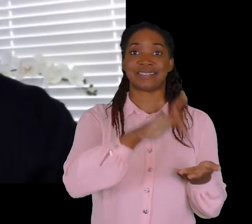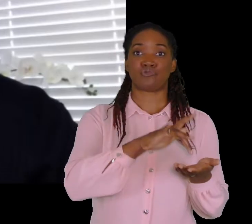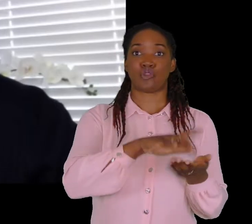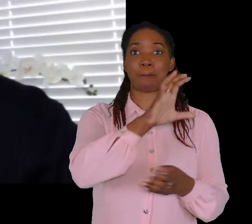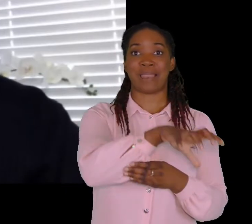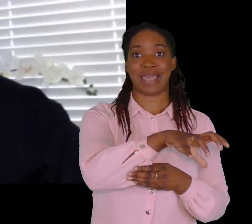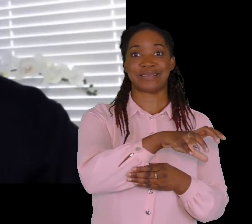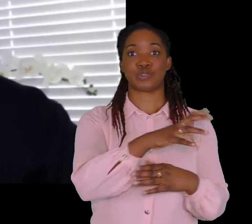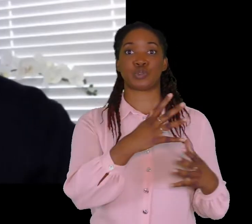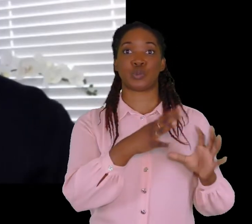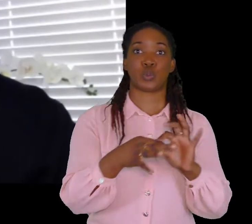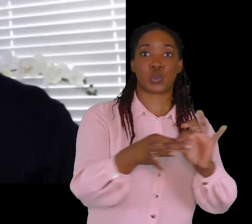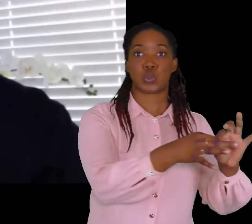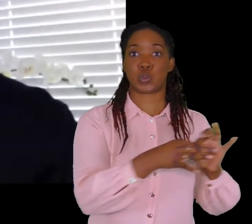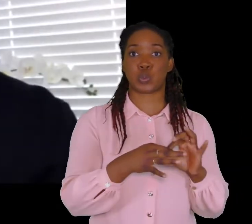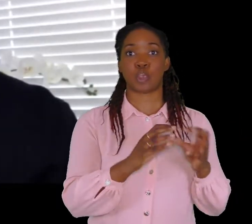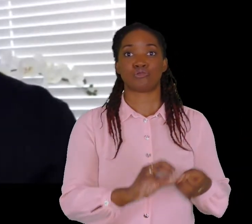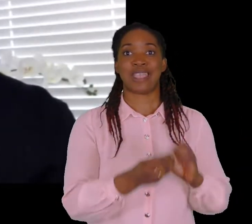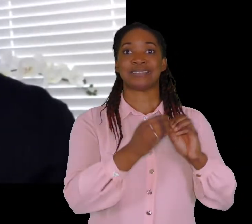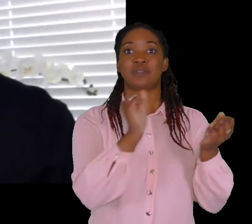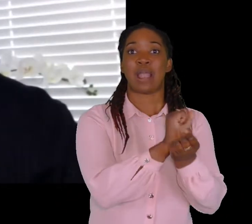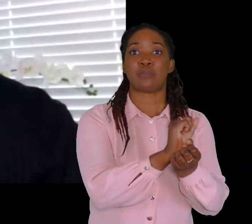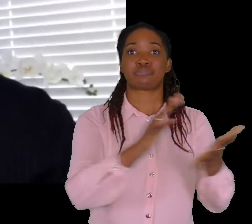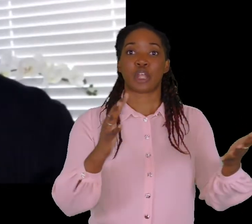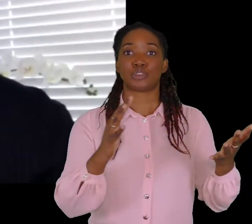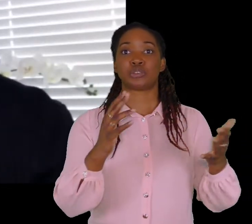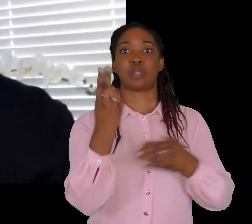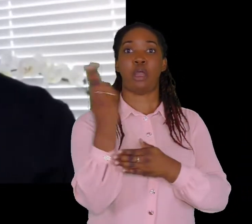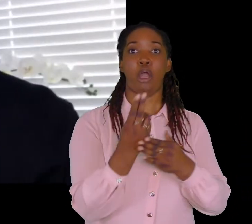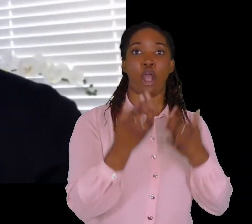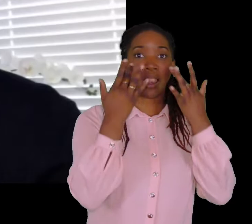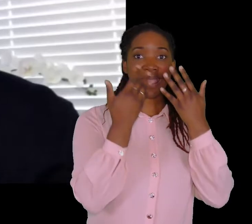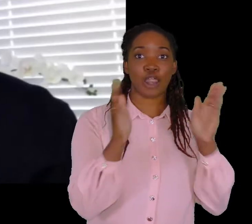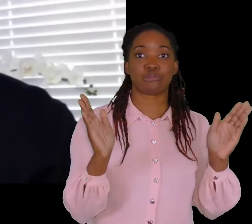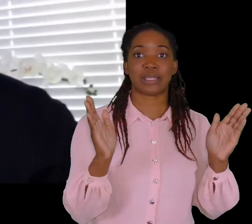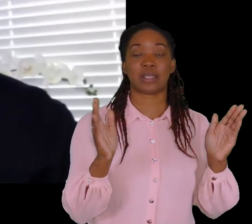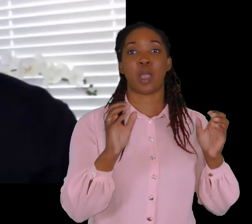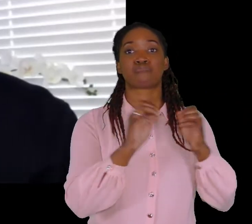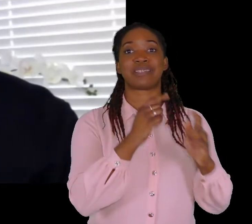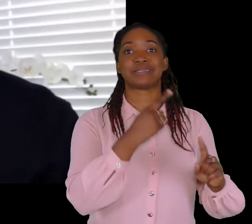Liberation, Black Art Gallery, Brixton Art Gallery, 198 Gallery,